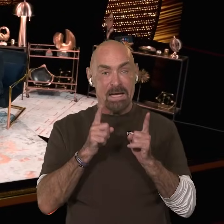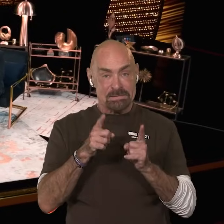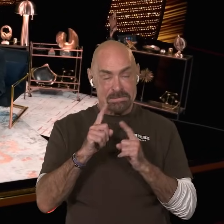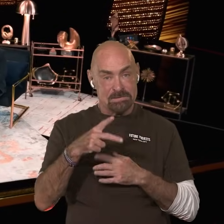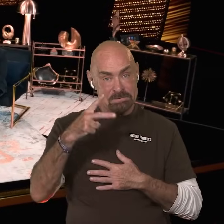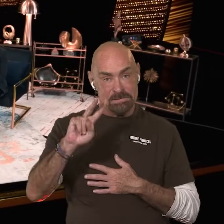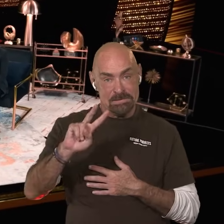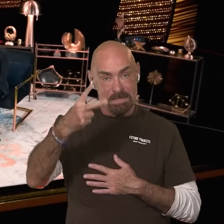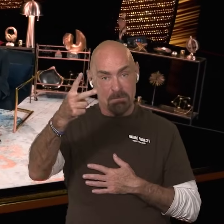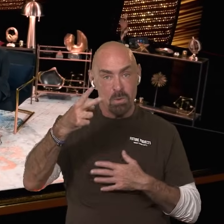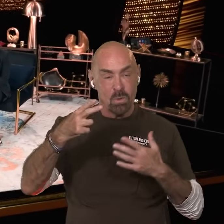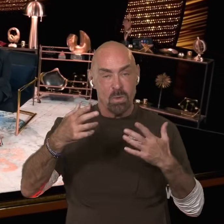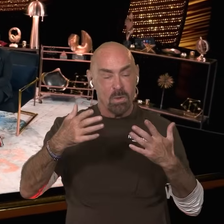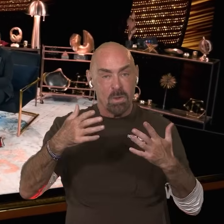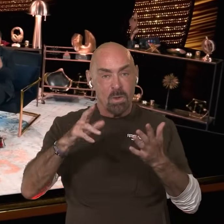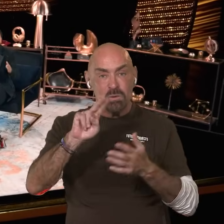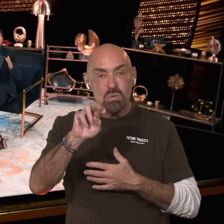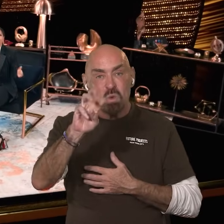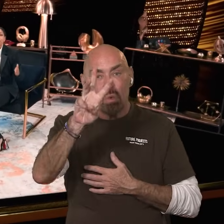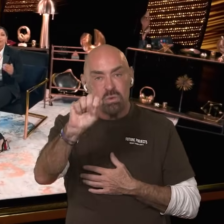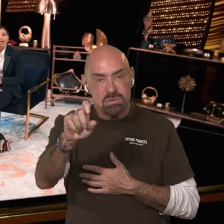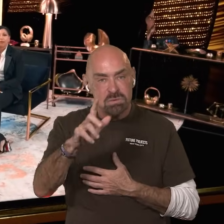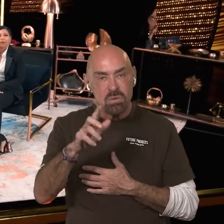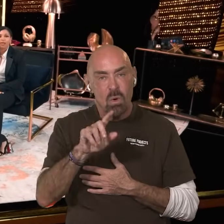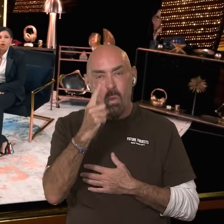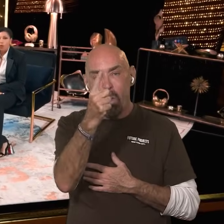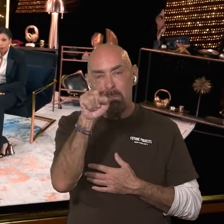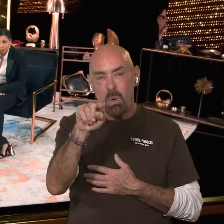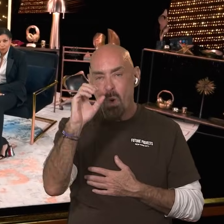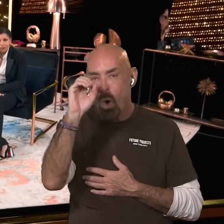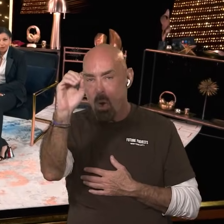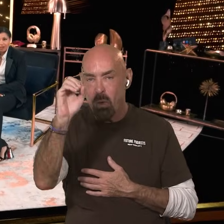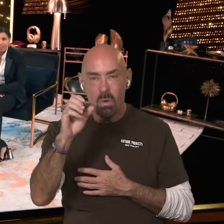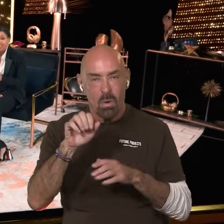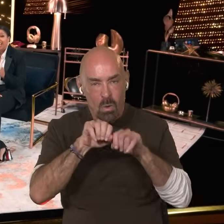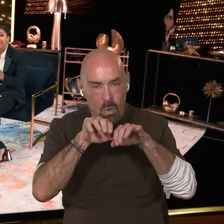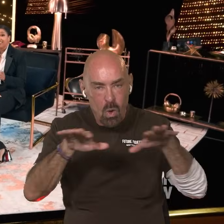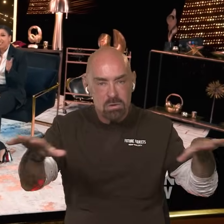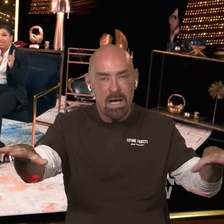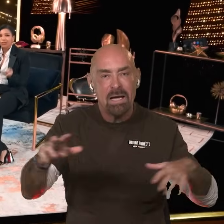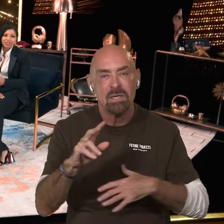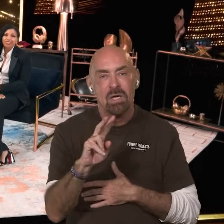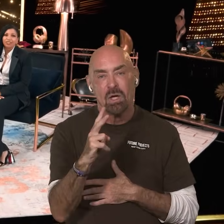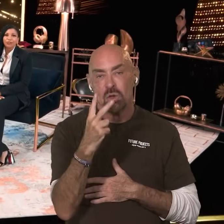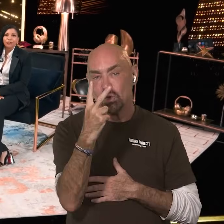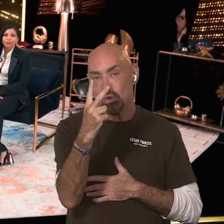is a double shot of exciting news. Core Keeper's upcoming 1.0